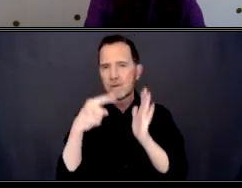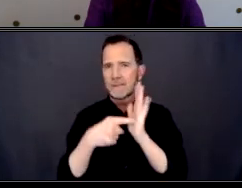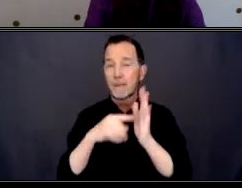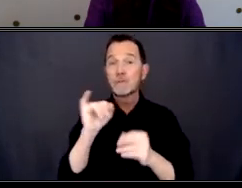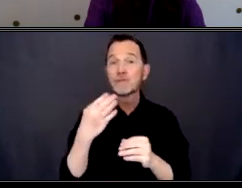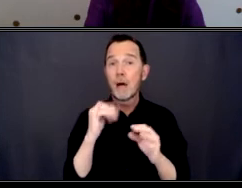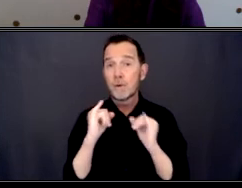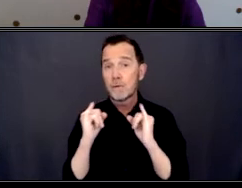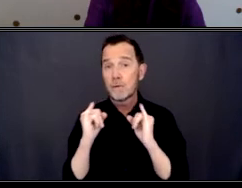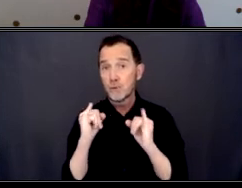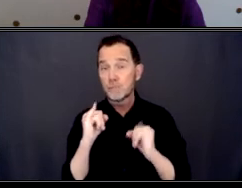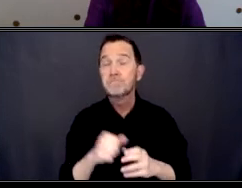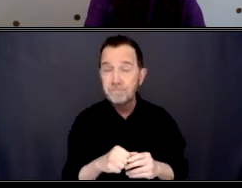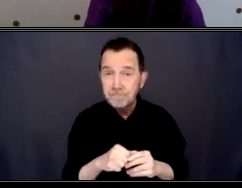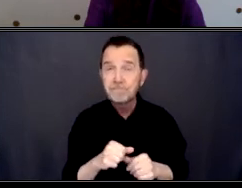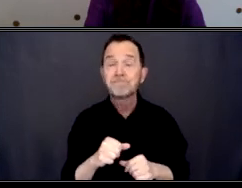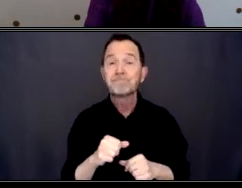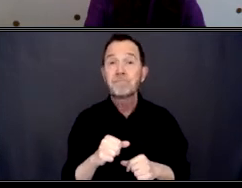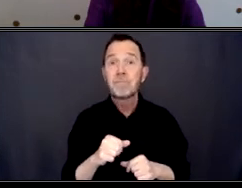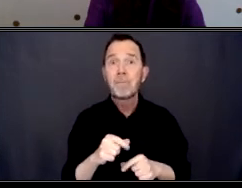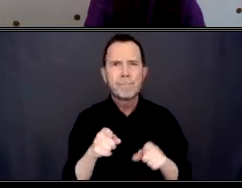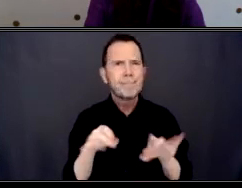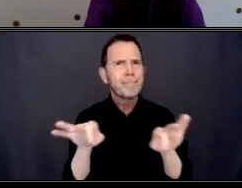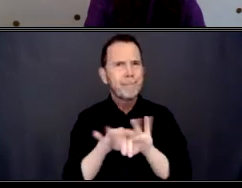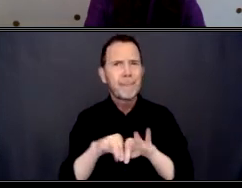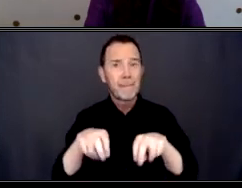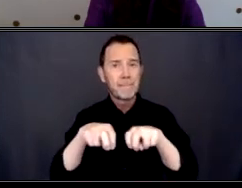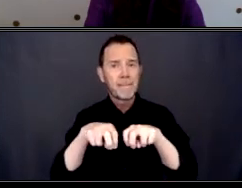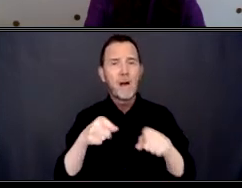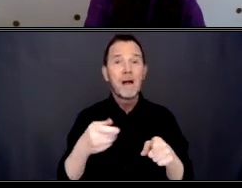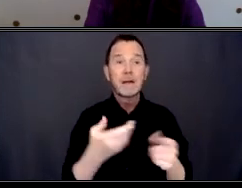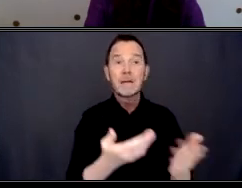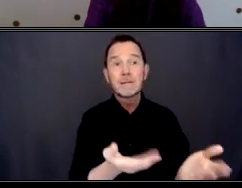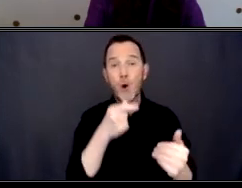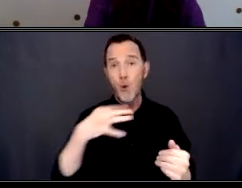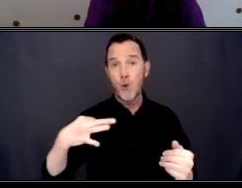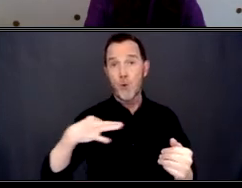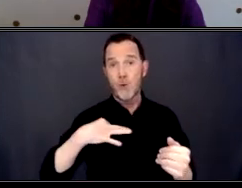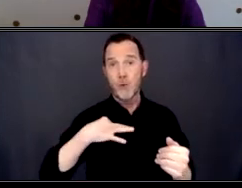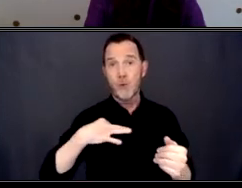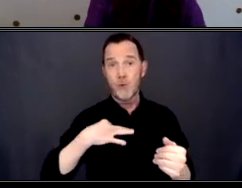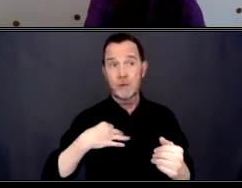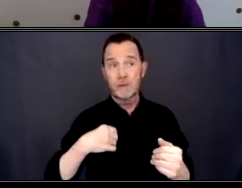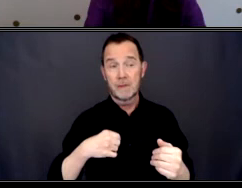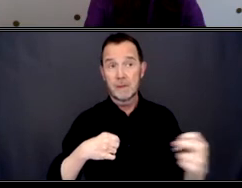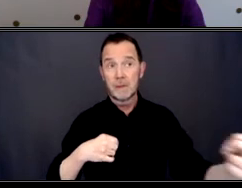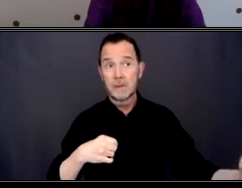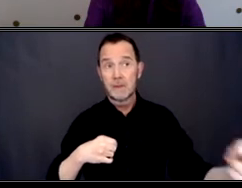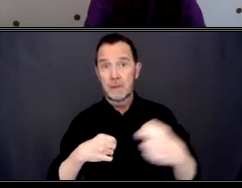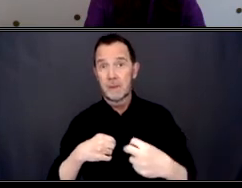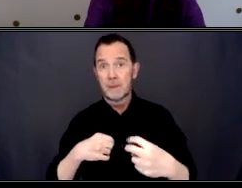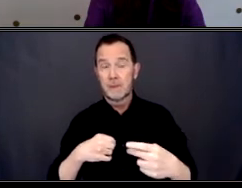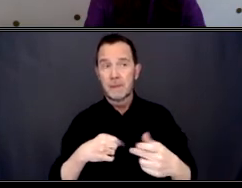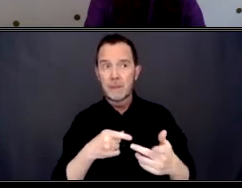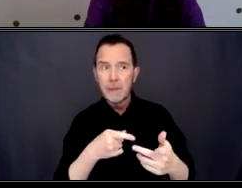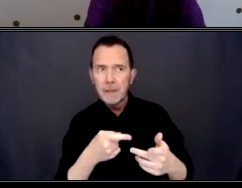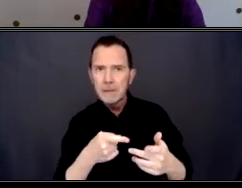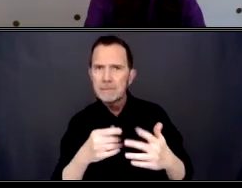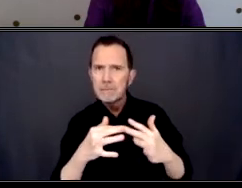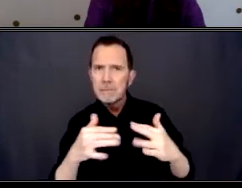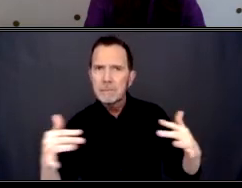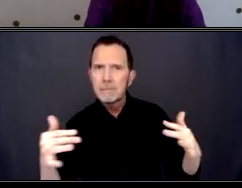it's critically important that there are underrepresented candidates that are advancing in each round of the interview process.